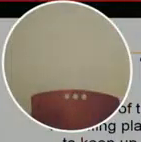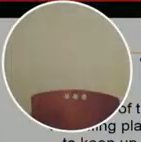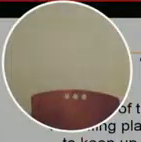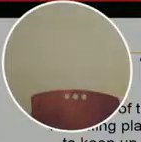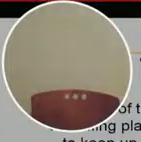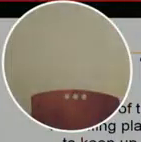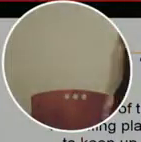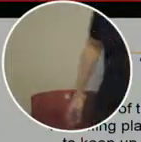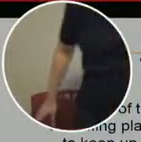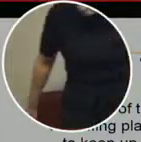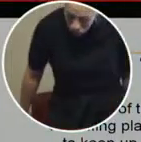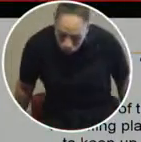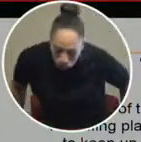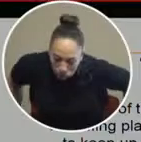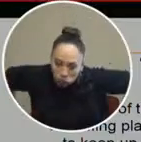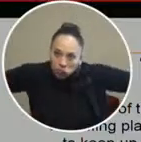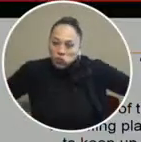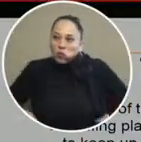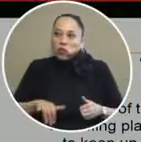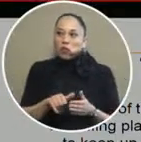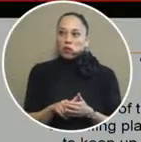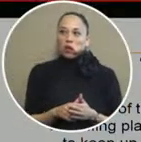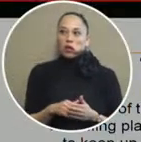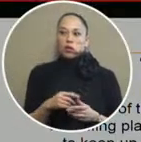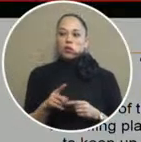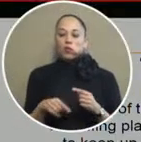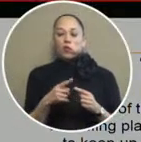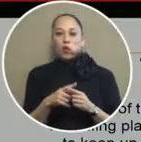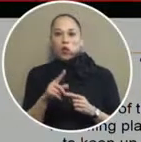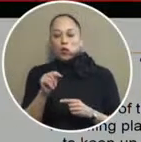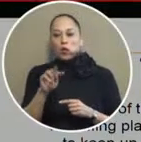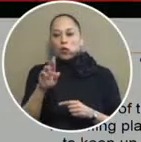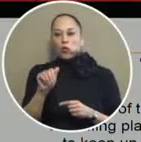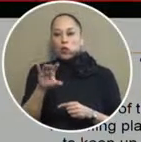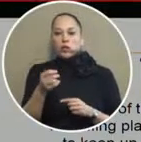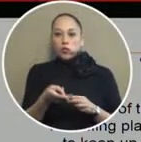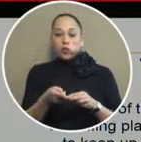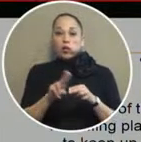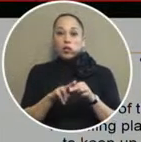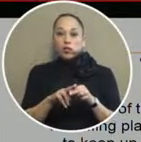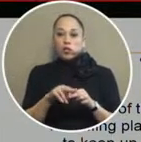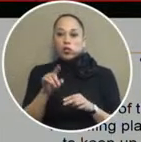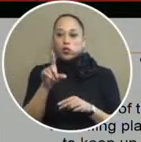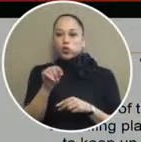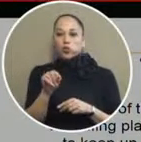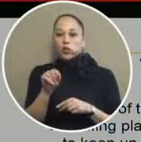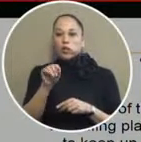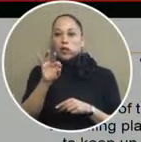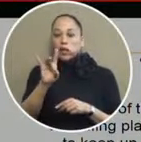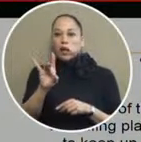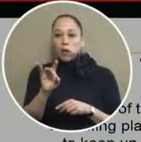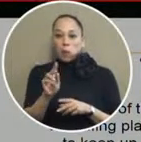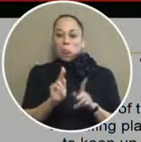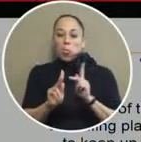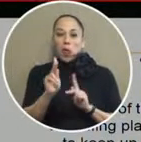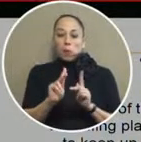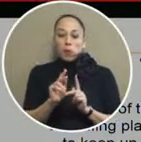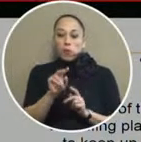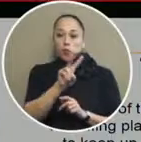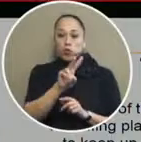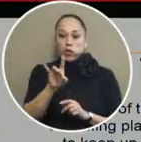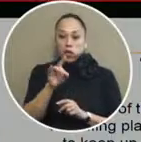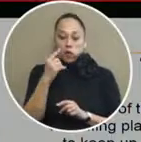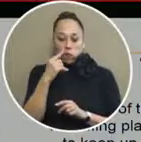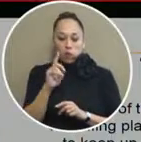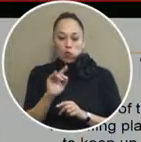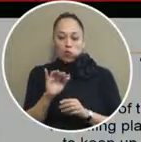implemented now calls for the recruitment of more full-time contact tracers to increase our ratio up to 28 folks. 28 folks per